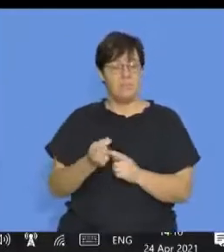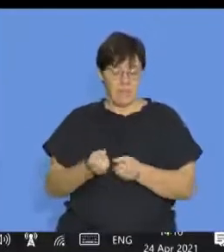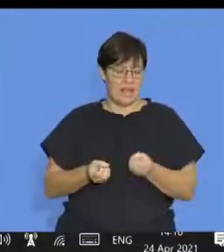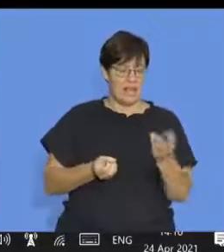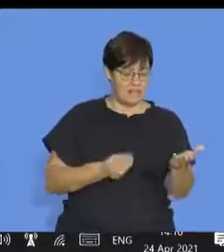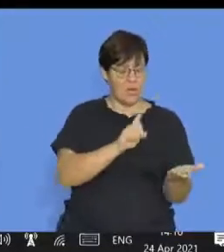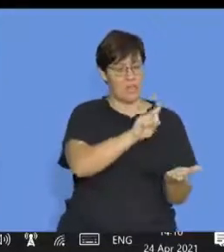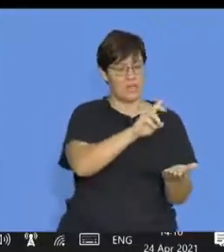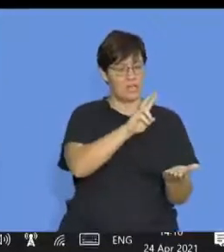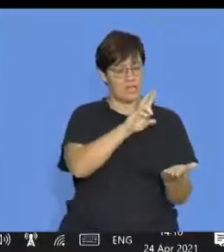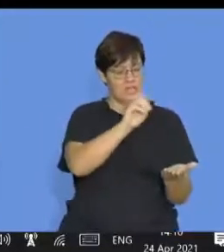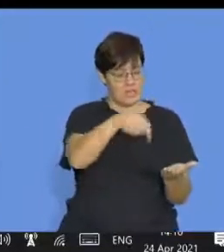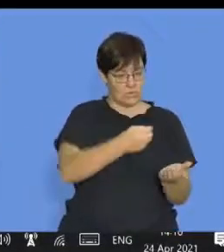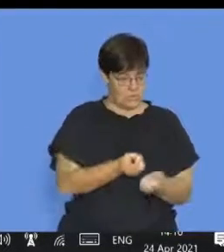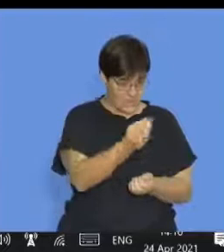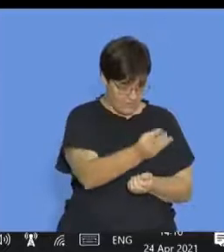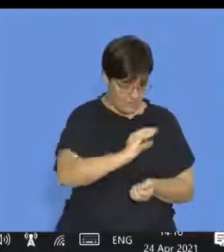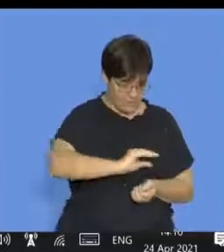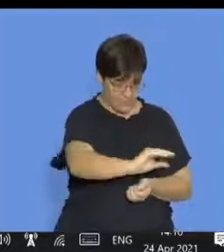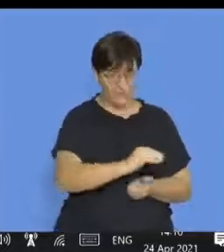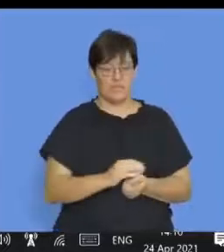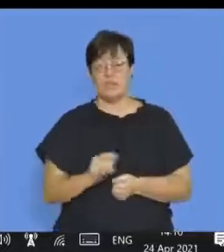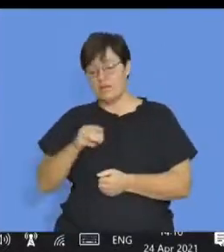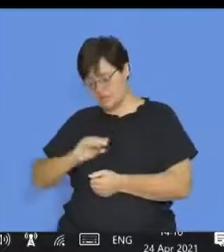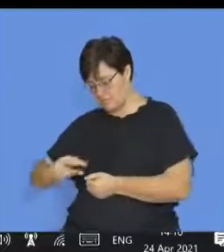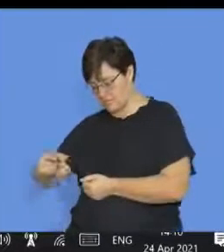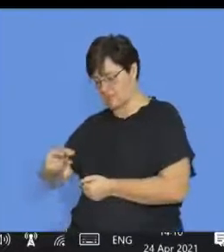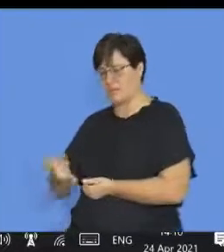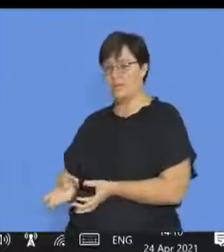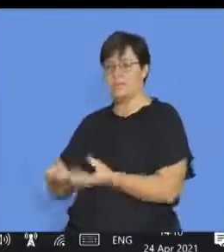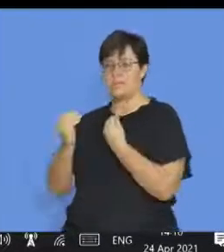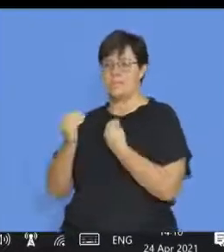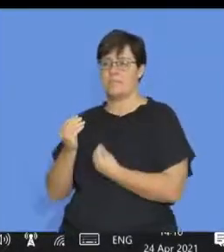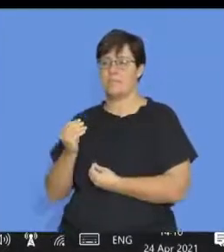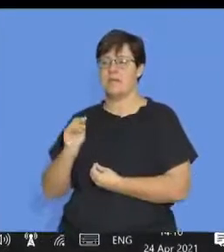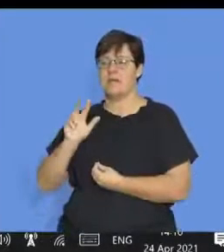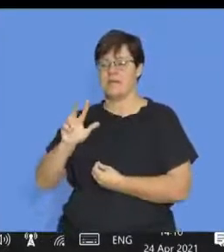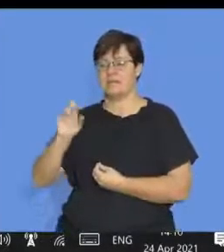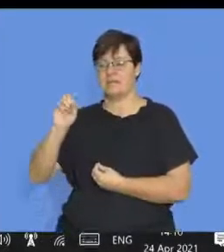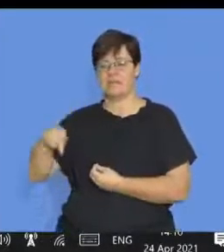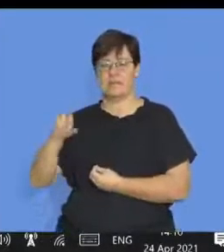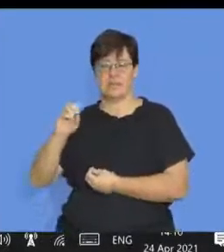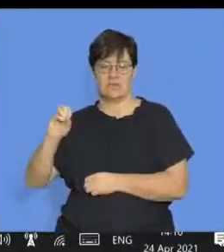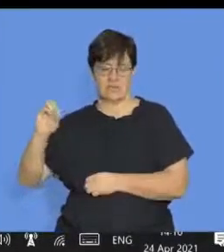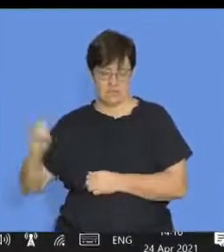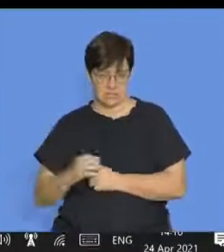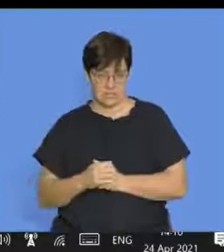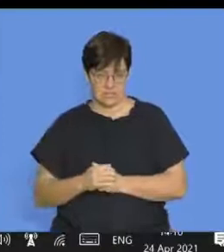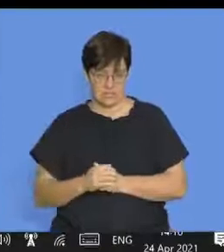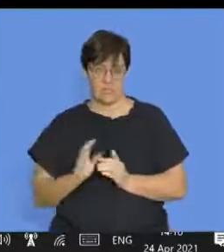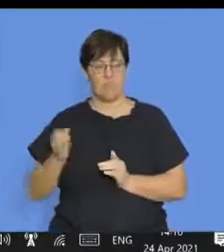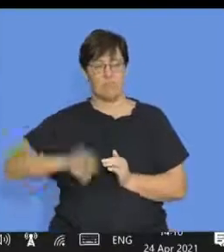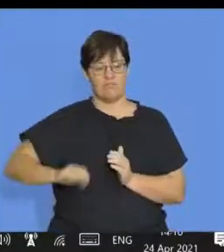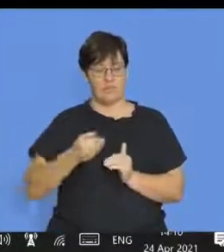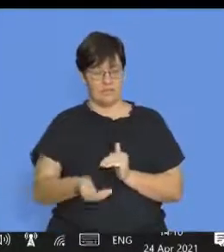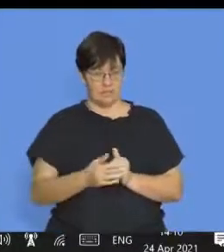we then give Craig 120,000. And then Candace, she got